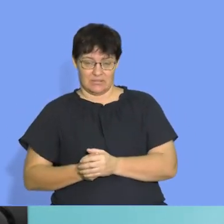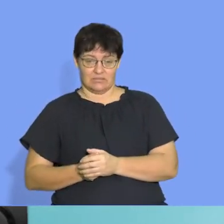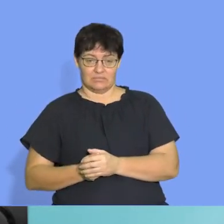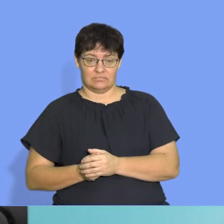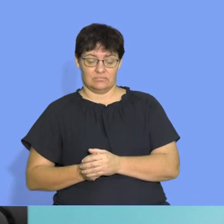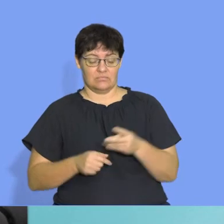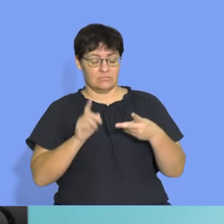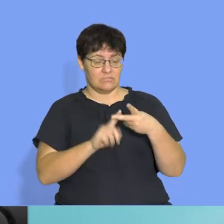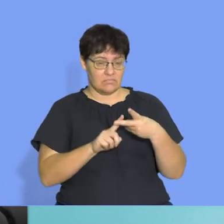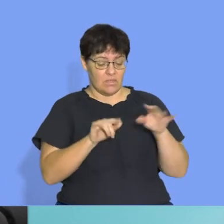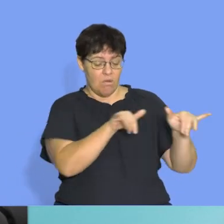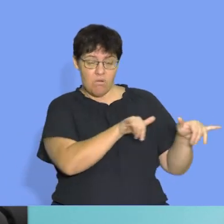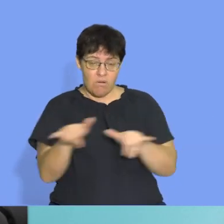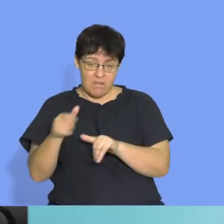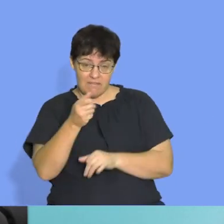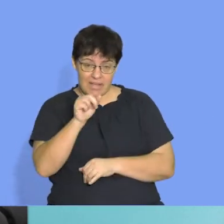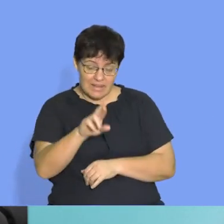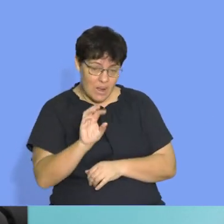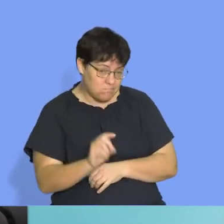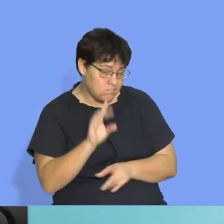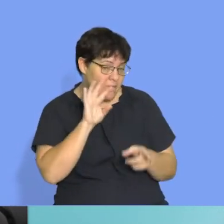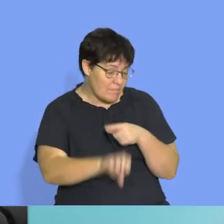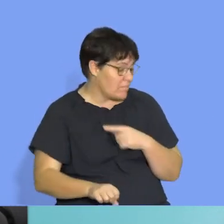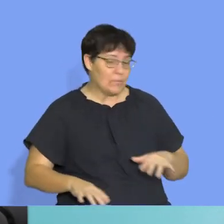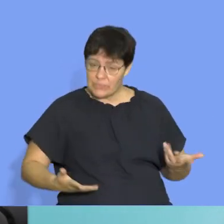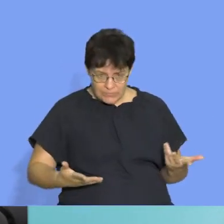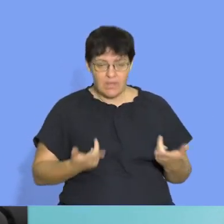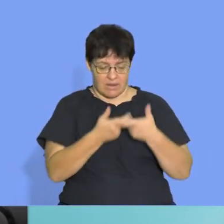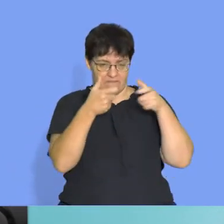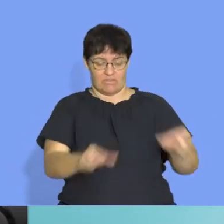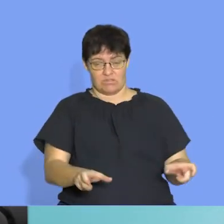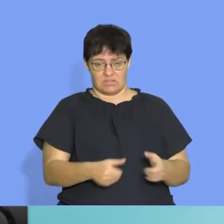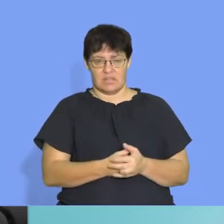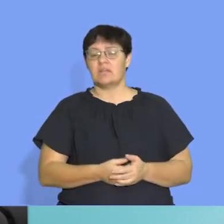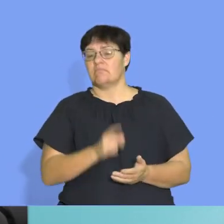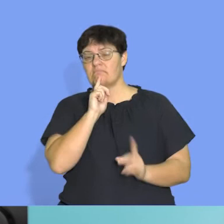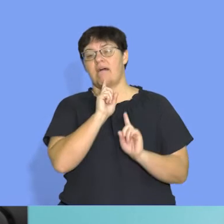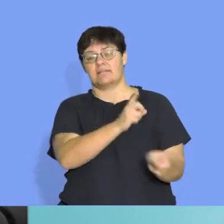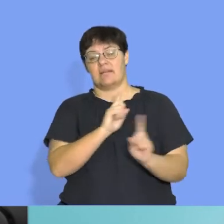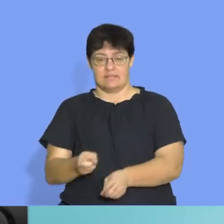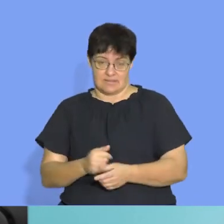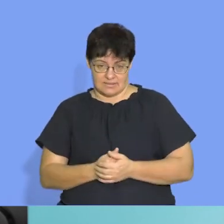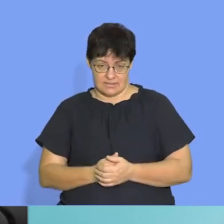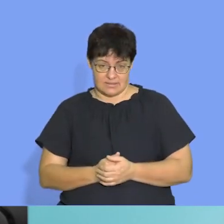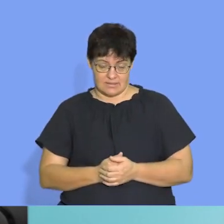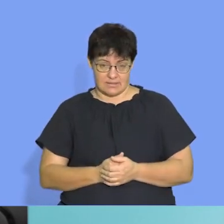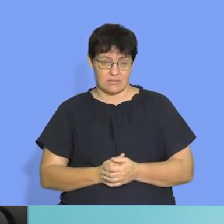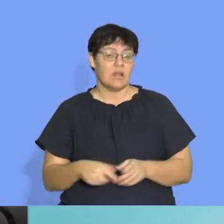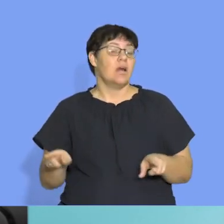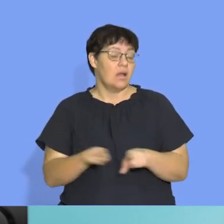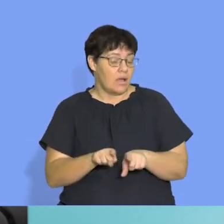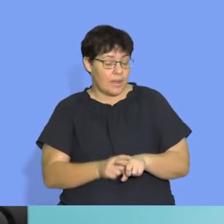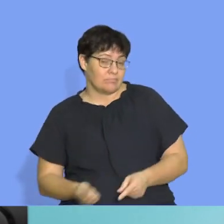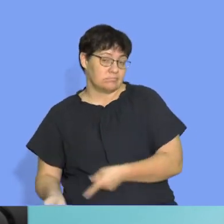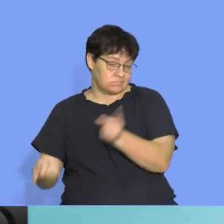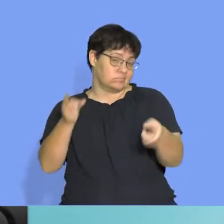the common factor if you can find it. If not, just factorize and then go straight to your answer. Also, test your answers at all